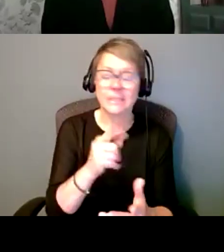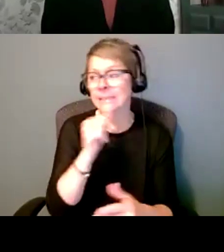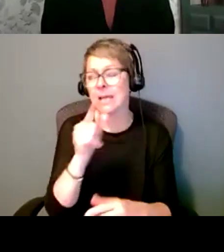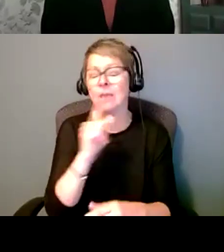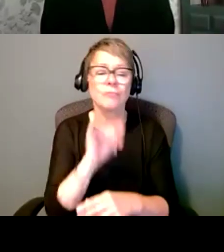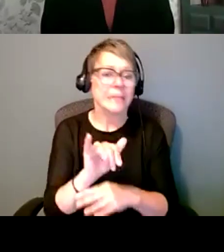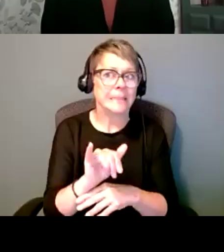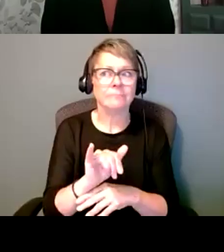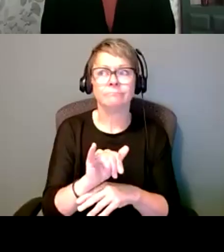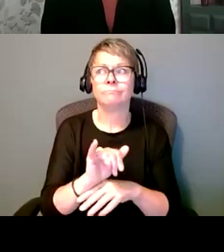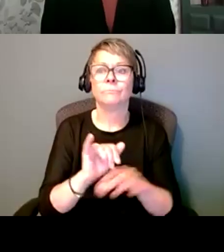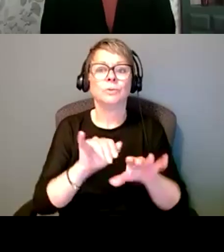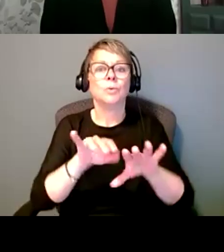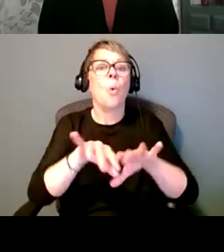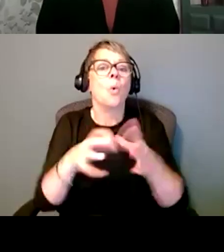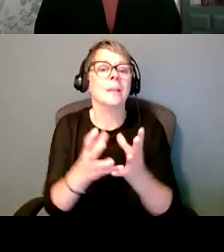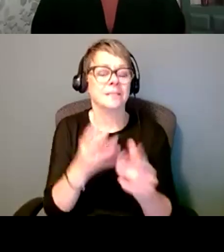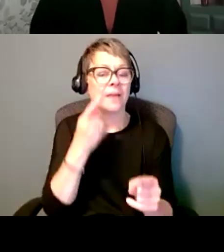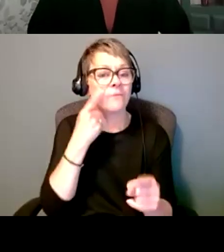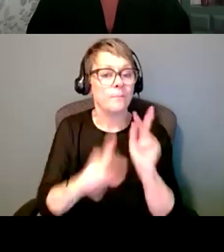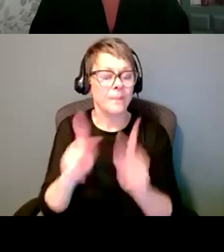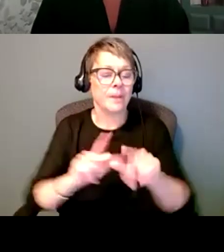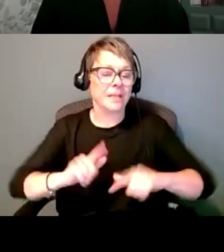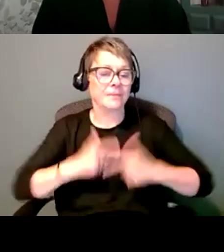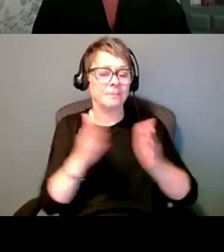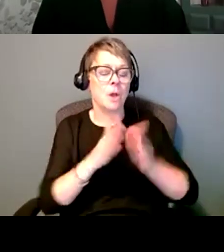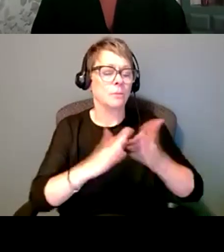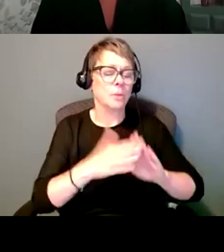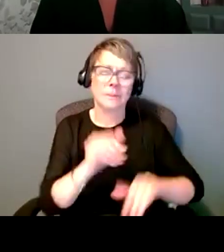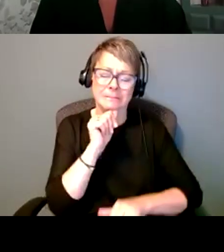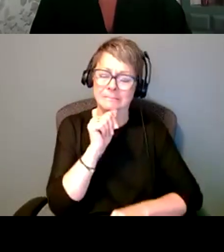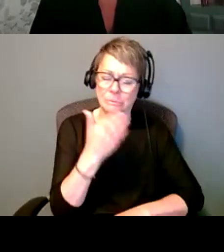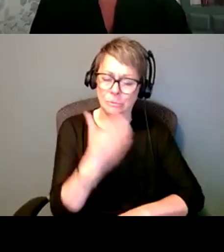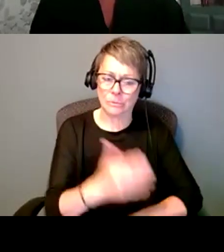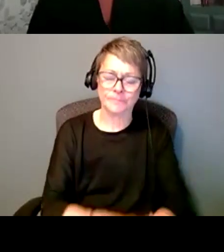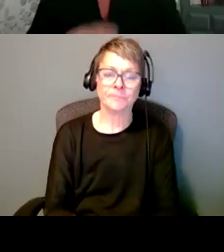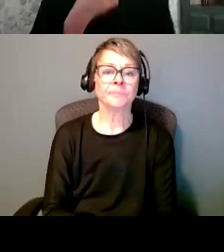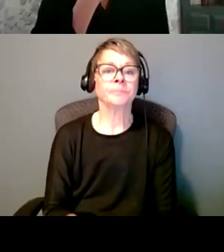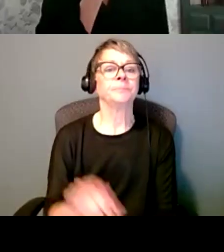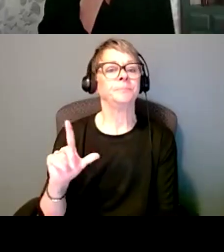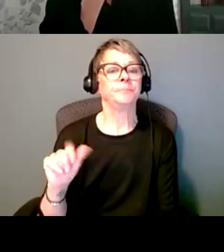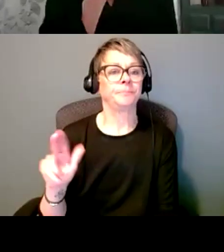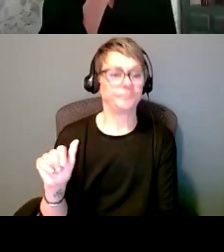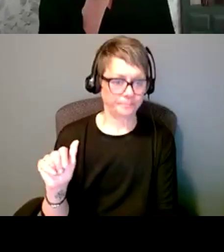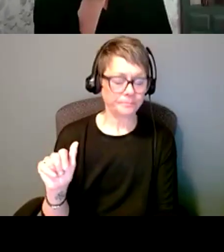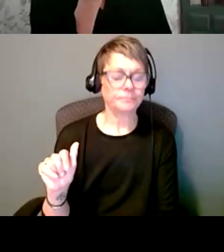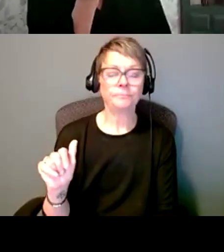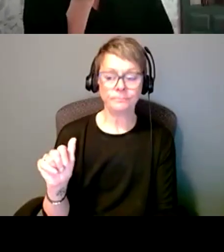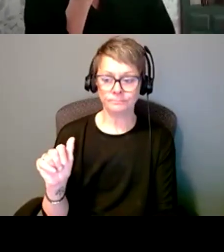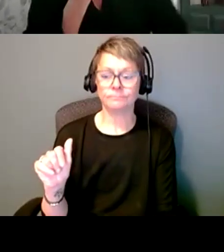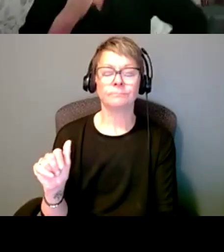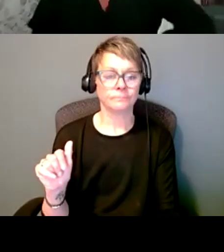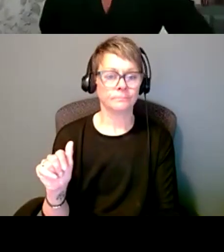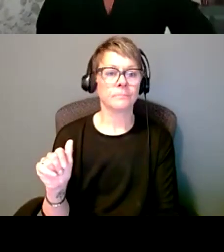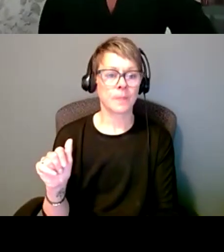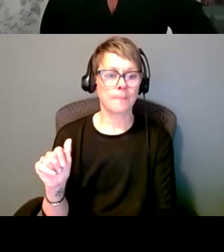people that in rural areas. And I have to tell you, we